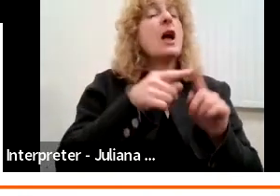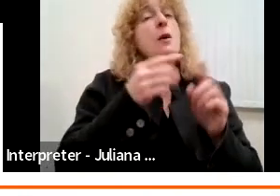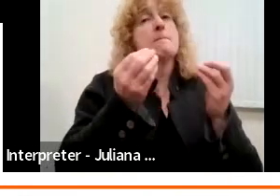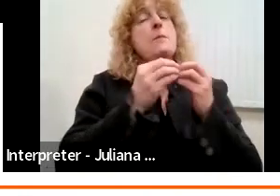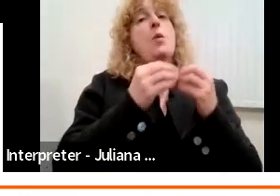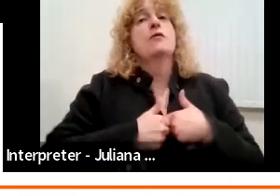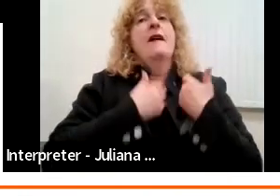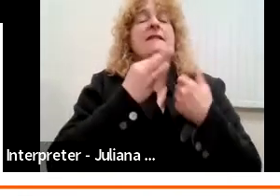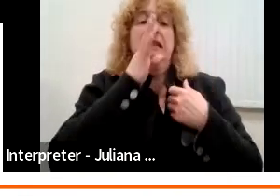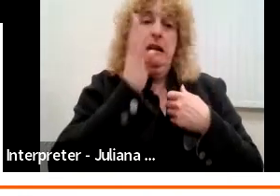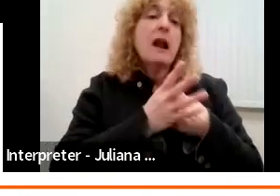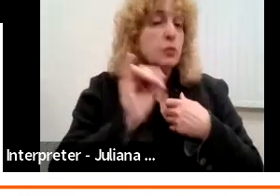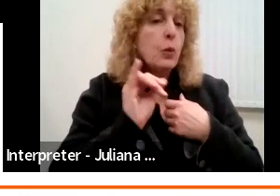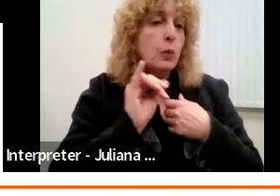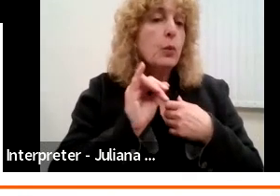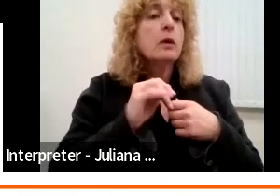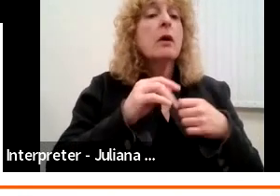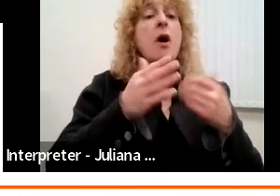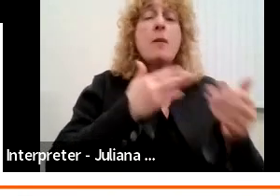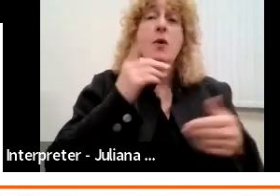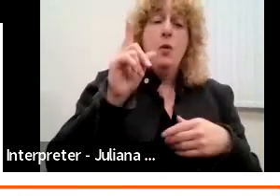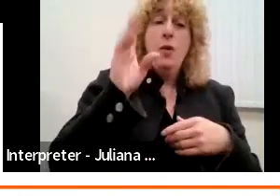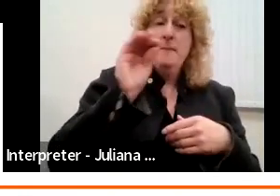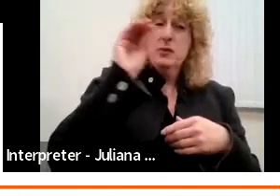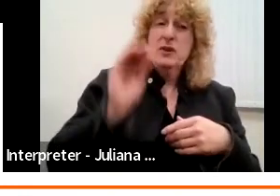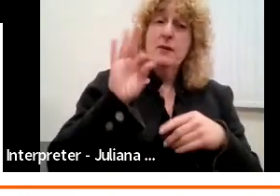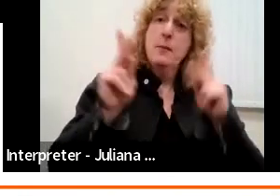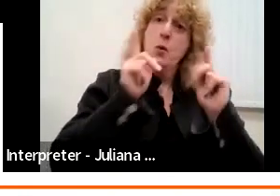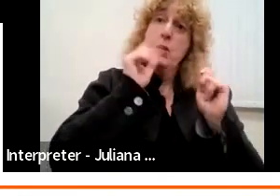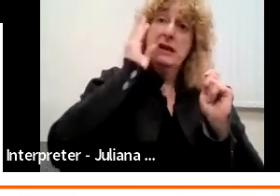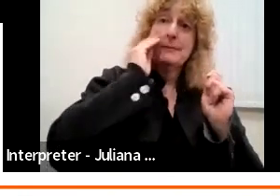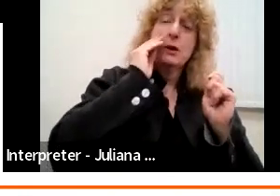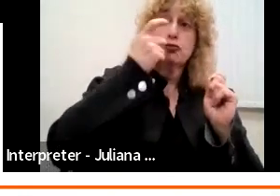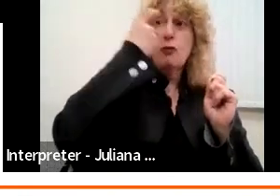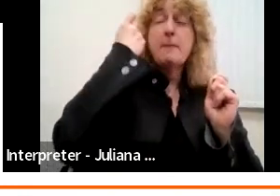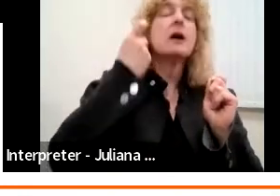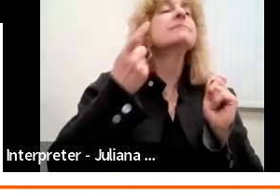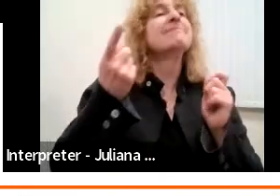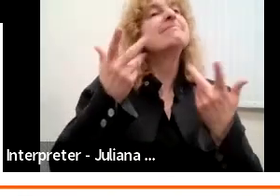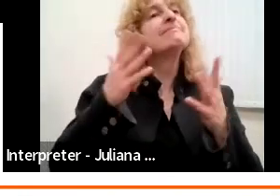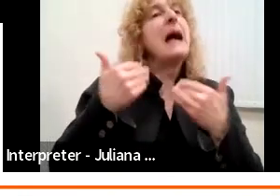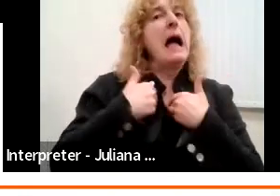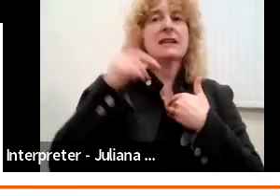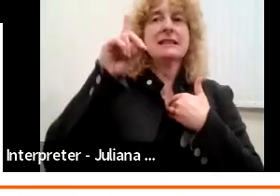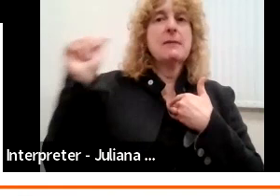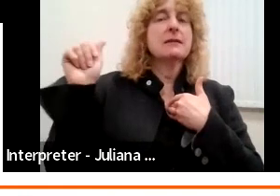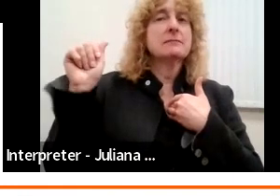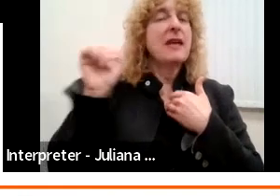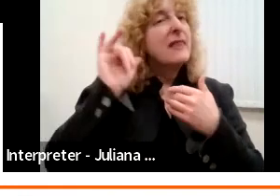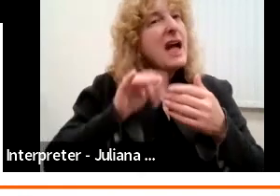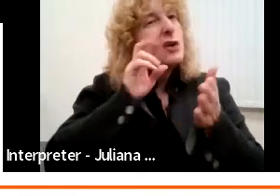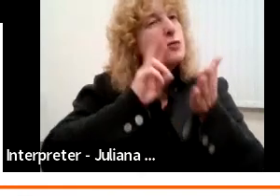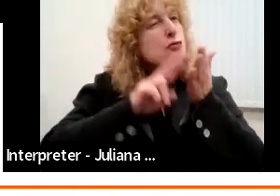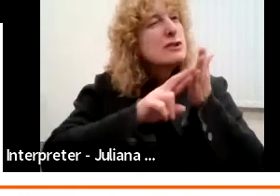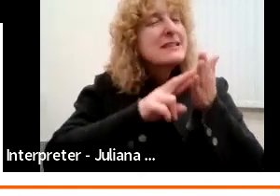almost 100% of people who have experienced trauma have a disability. And the research on this is hard when a mental health diagnosis or